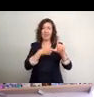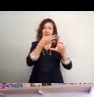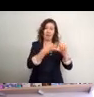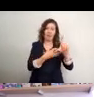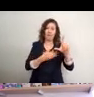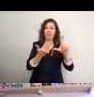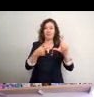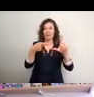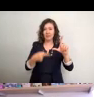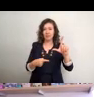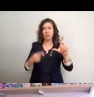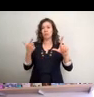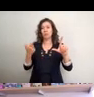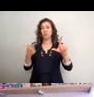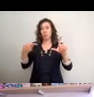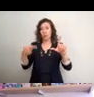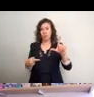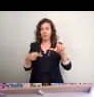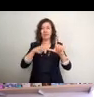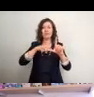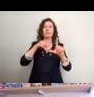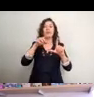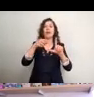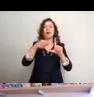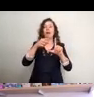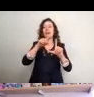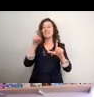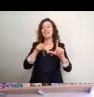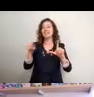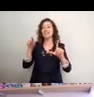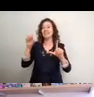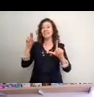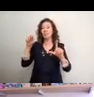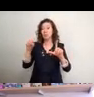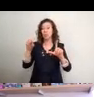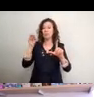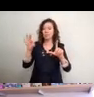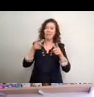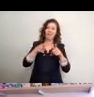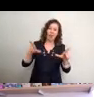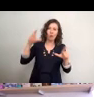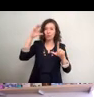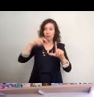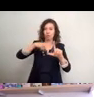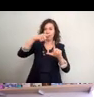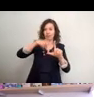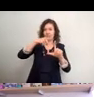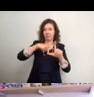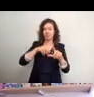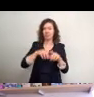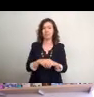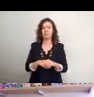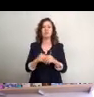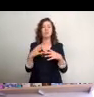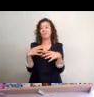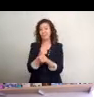months. And then we have z-scores of language or memory skills on the y-axis. And so just to give you the gist, we